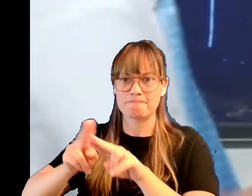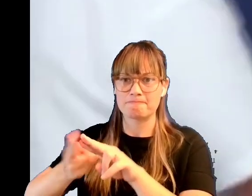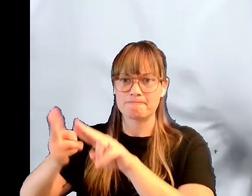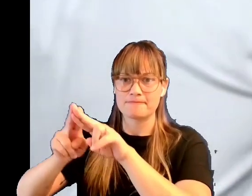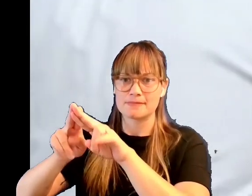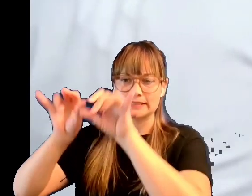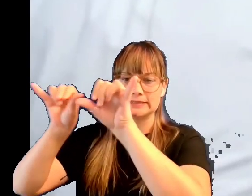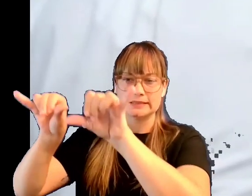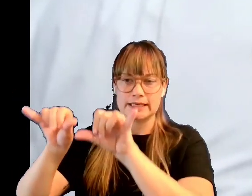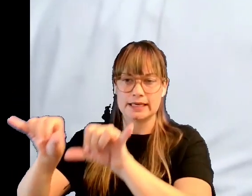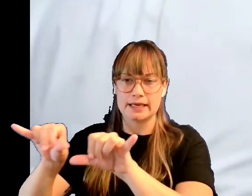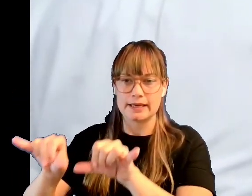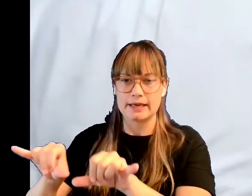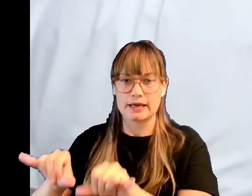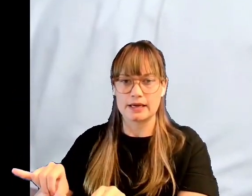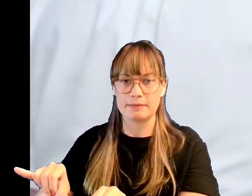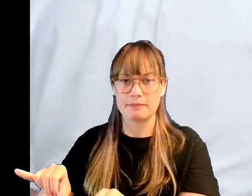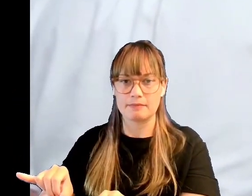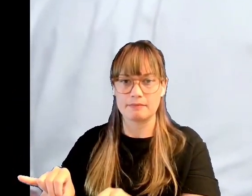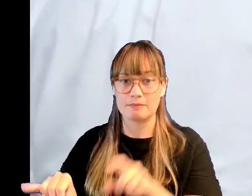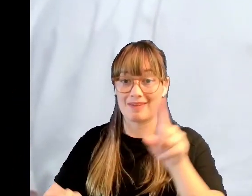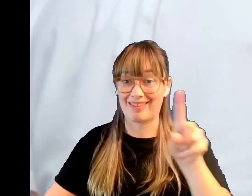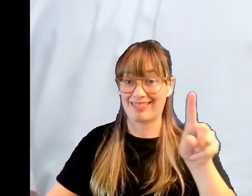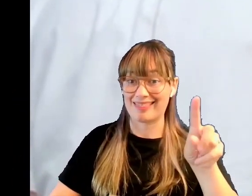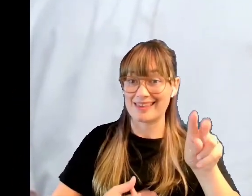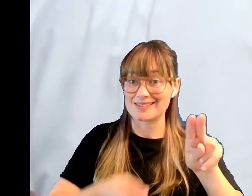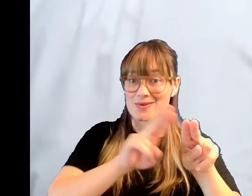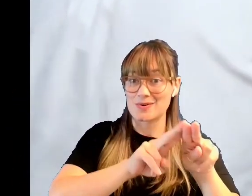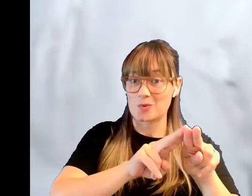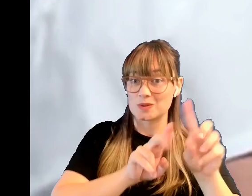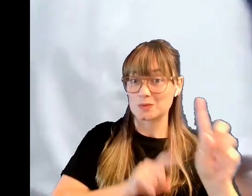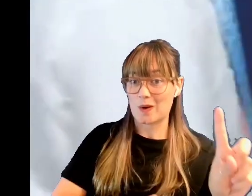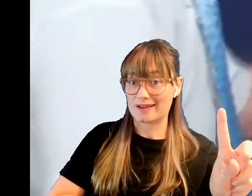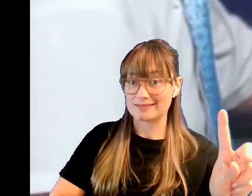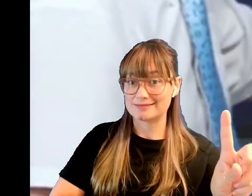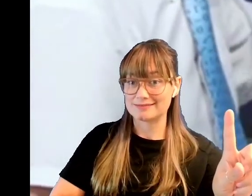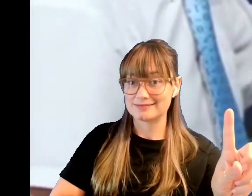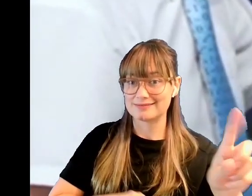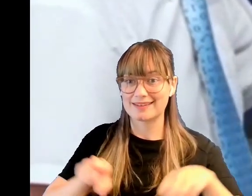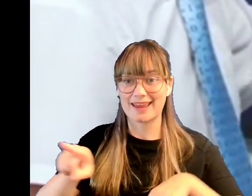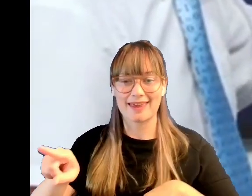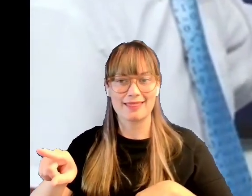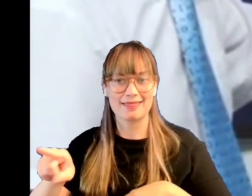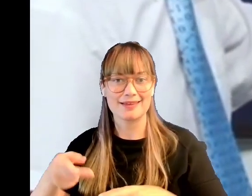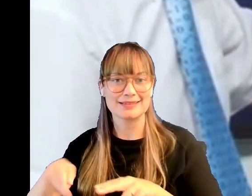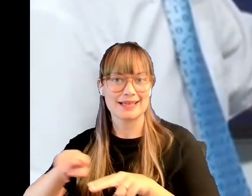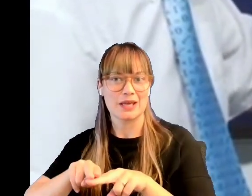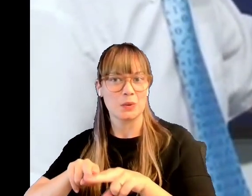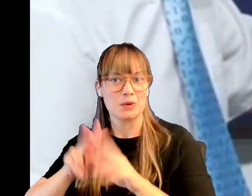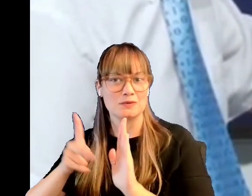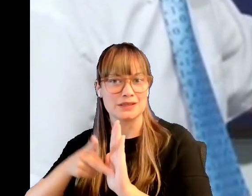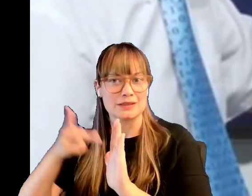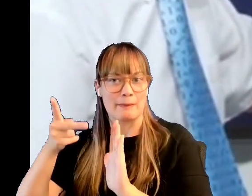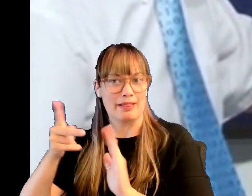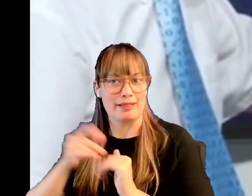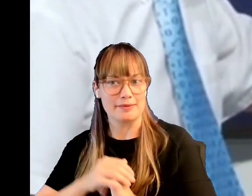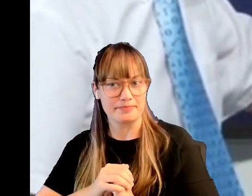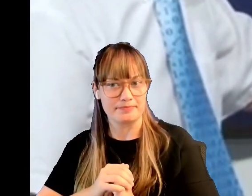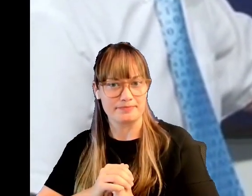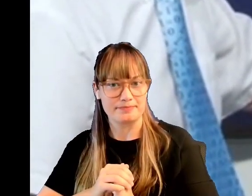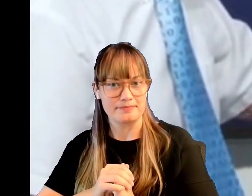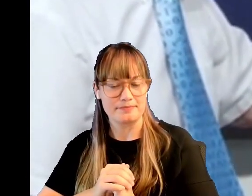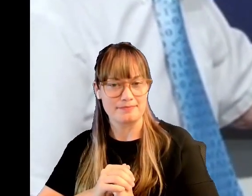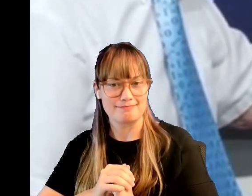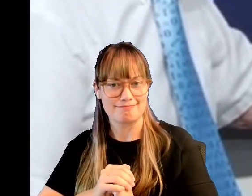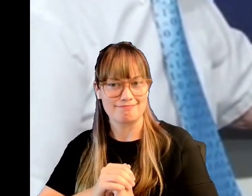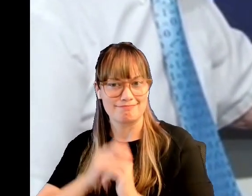time. This is growing by 1, but to get from 3 to 6,